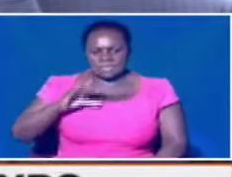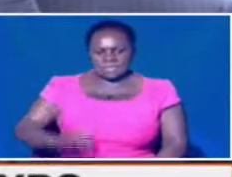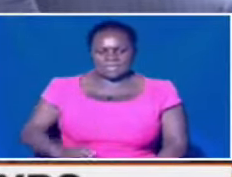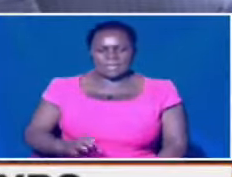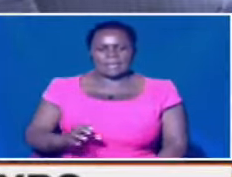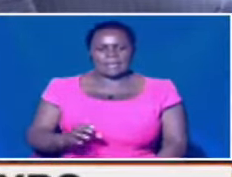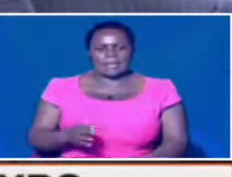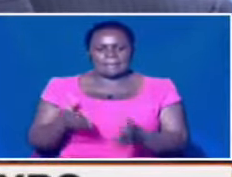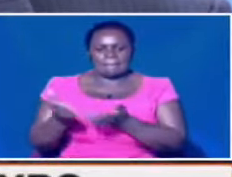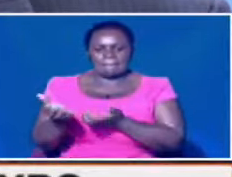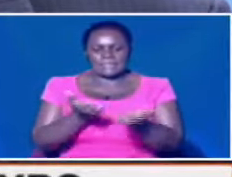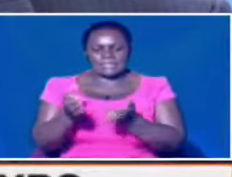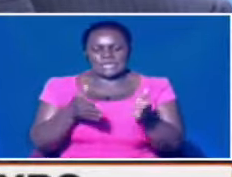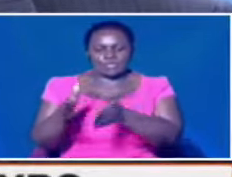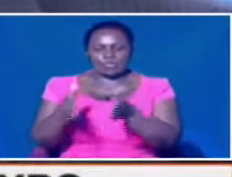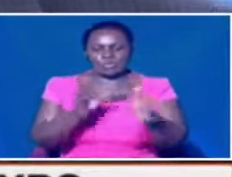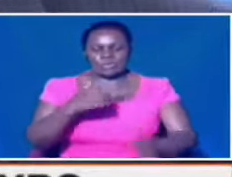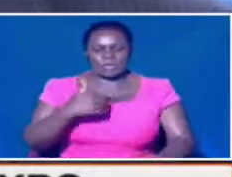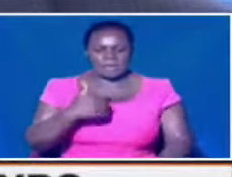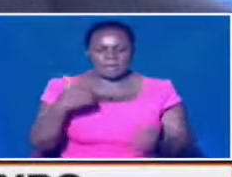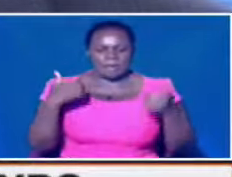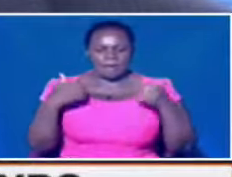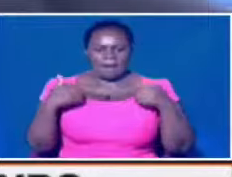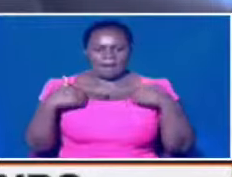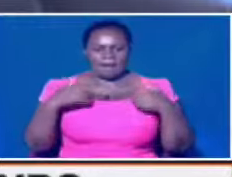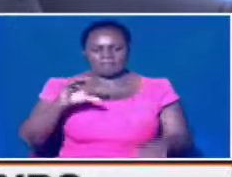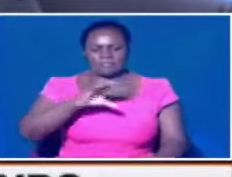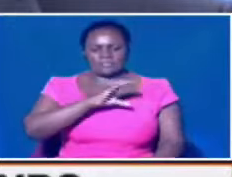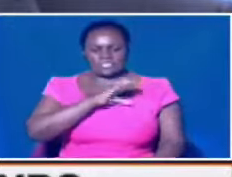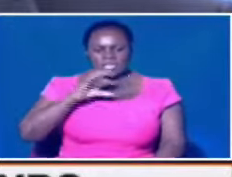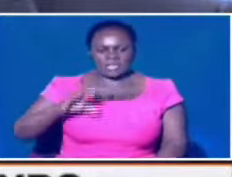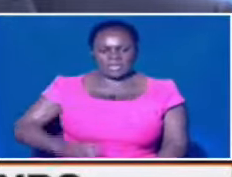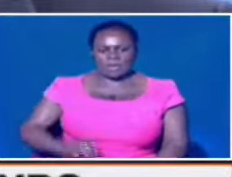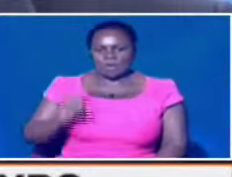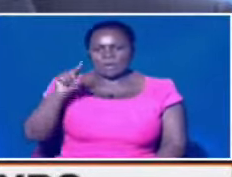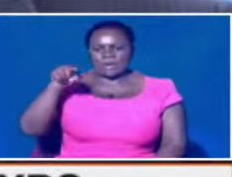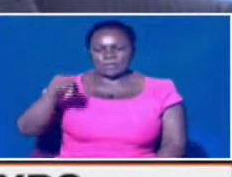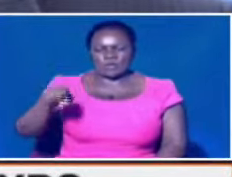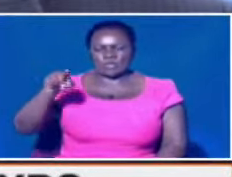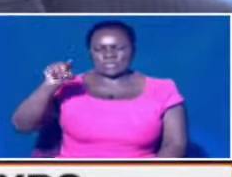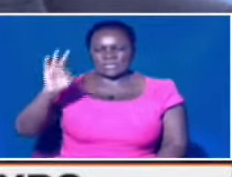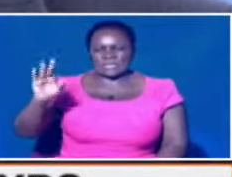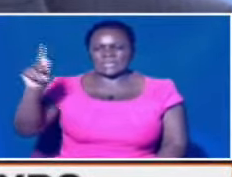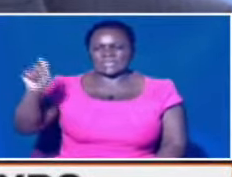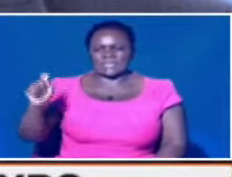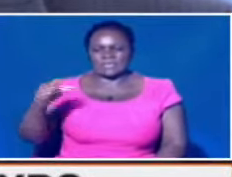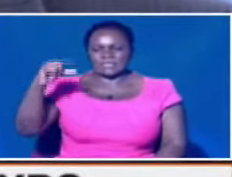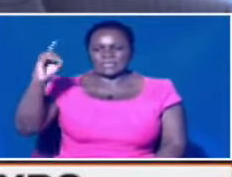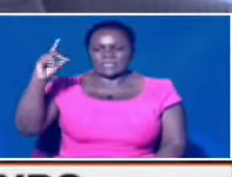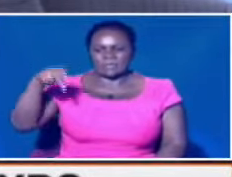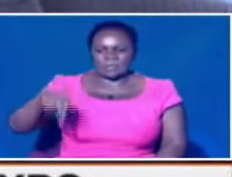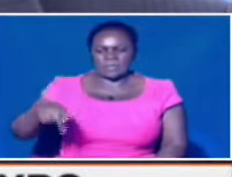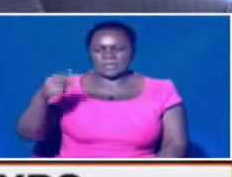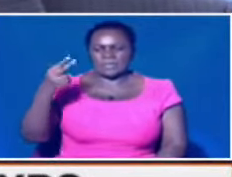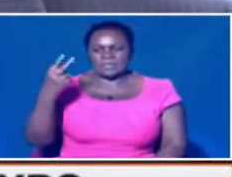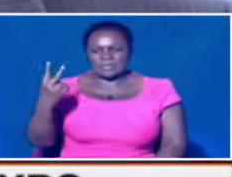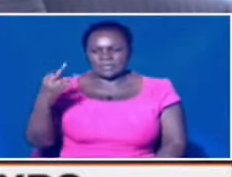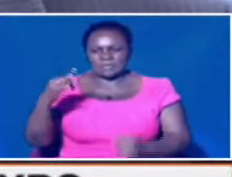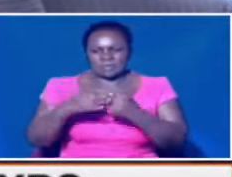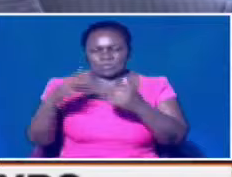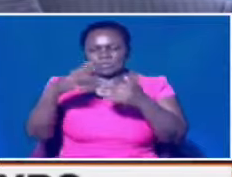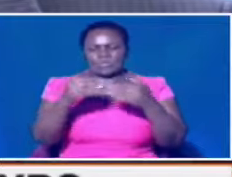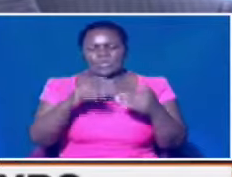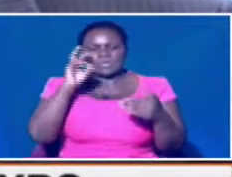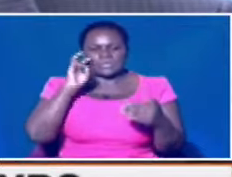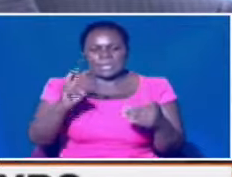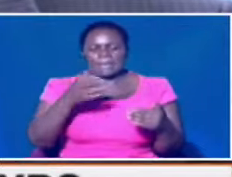the business opportunities that we have in China, with a population of 1.3 billion, with a GDP of $18 trillion, we saw